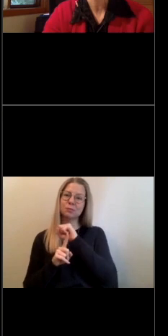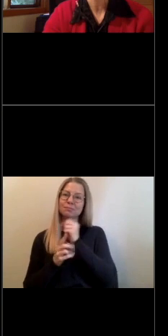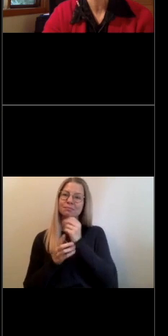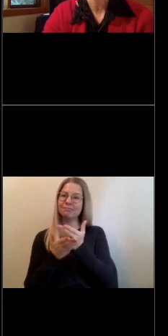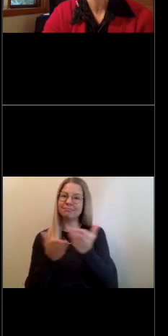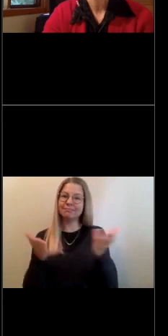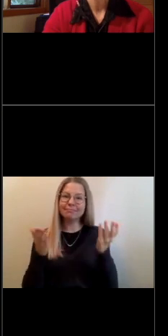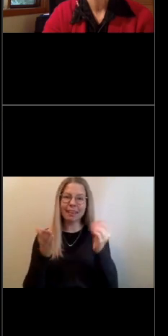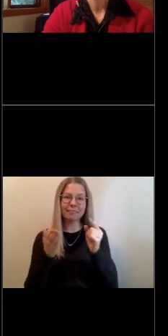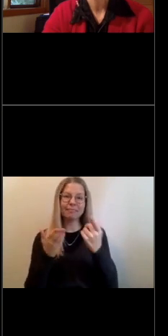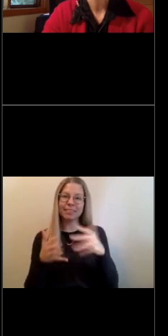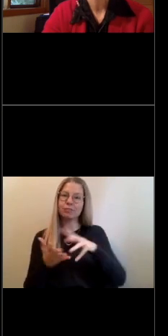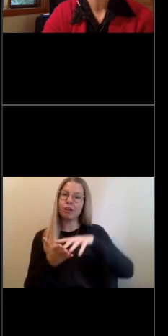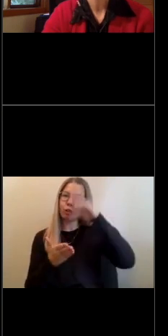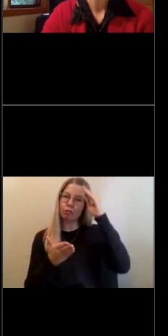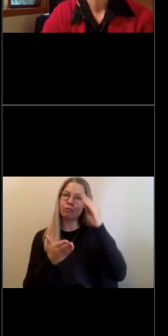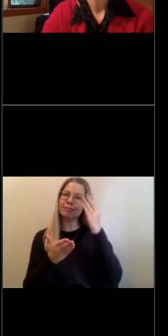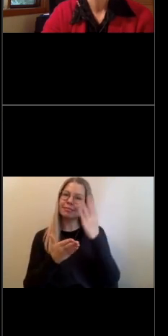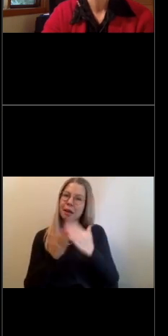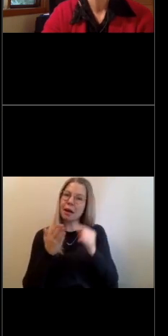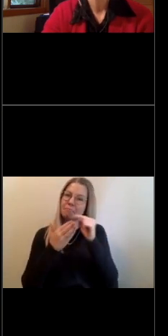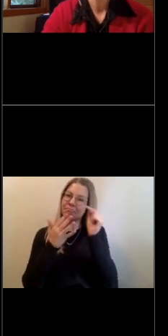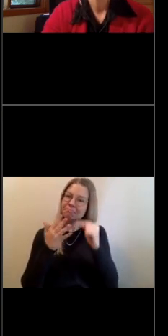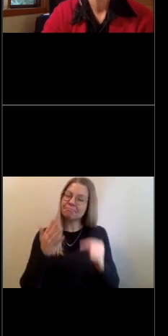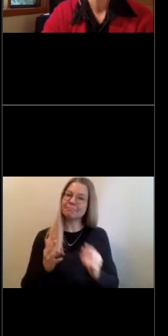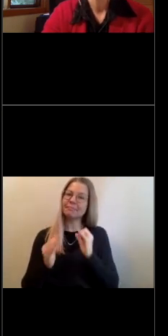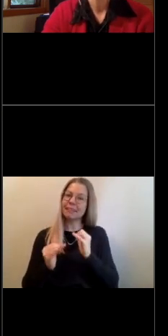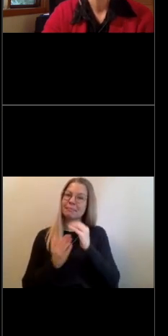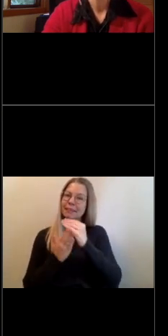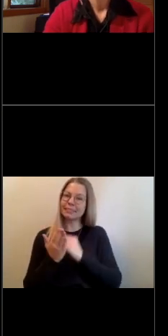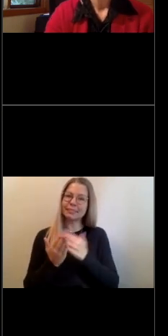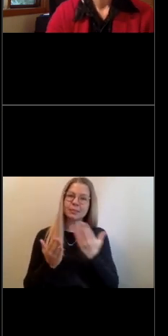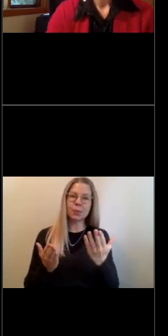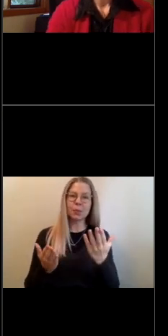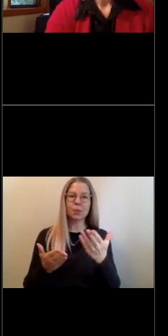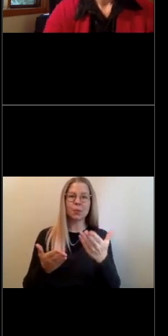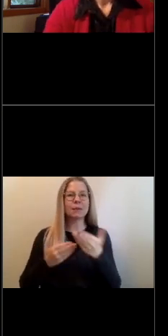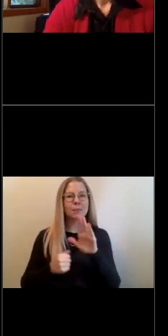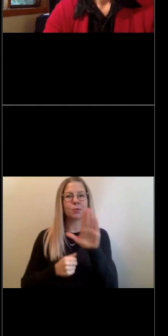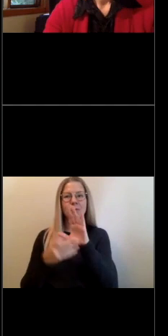little conversation from the audience. Thank you so much for your attention.